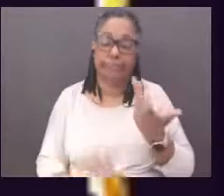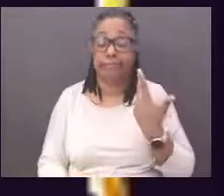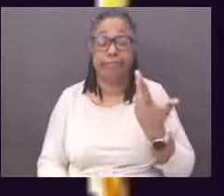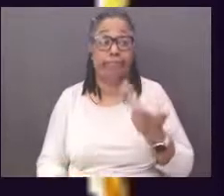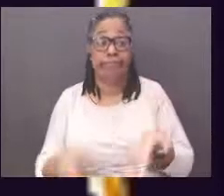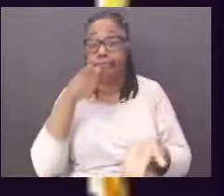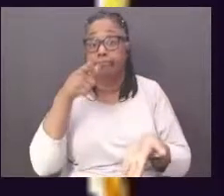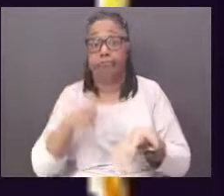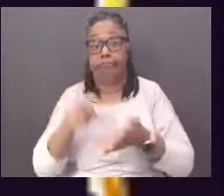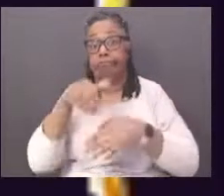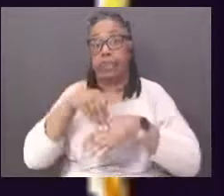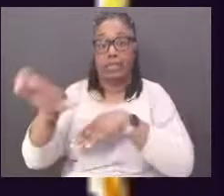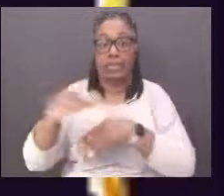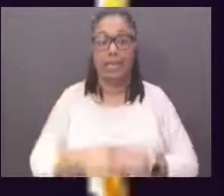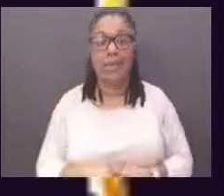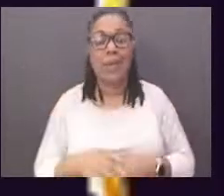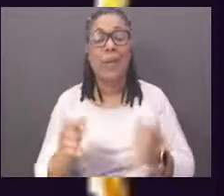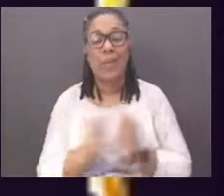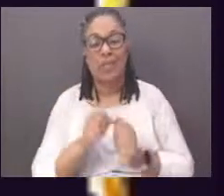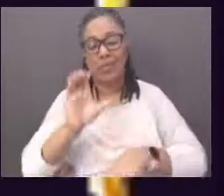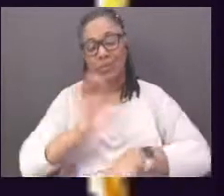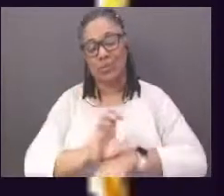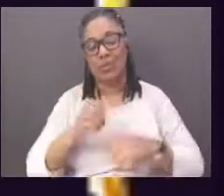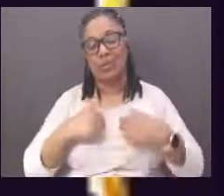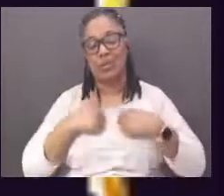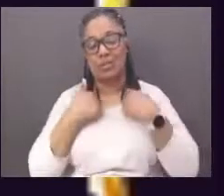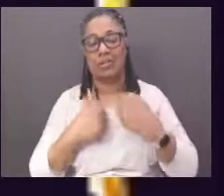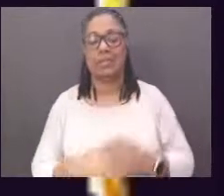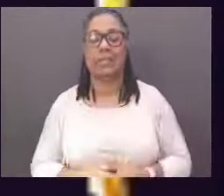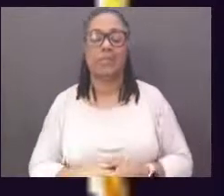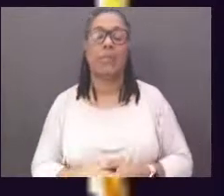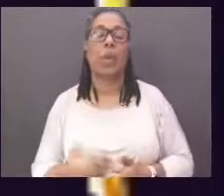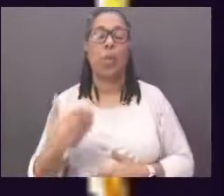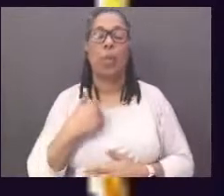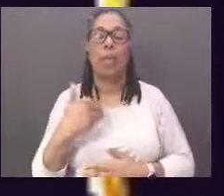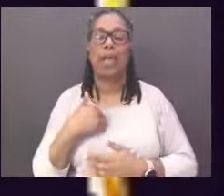that address. We have secure boxes that allow for us an opportunity